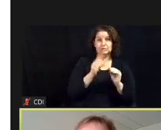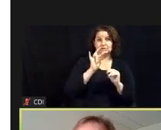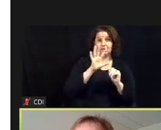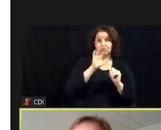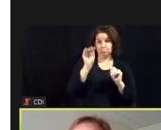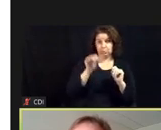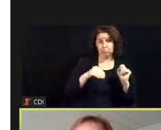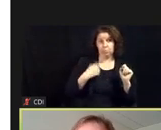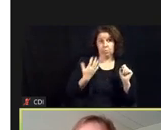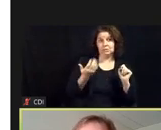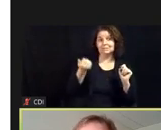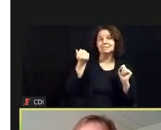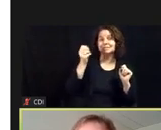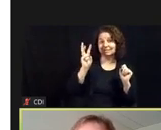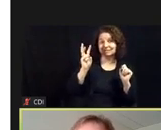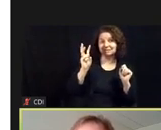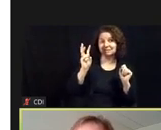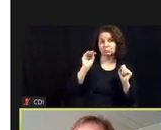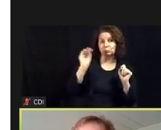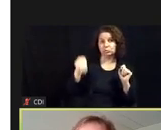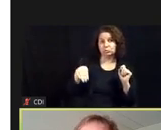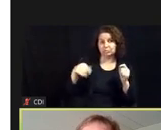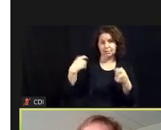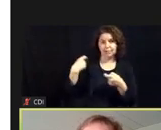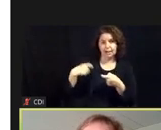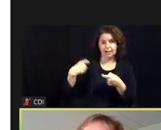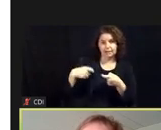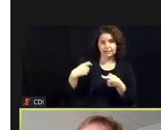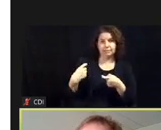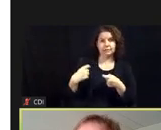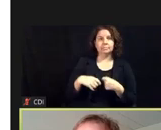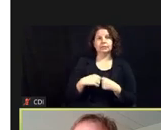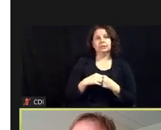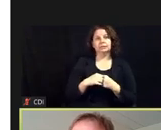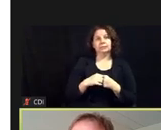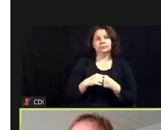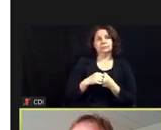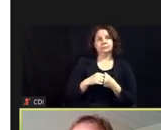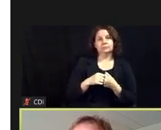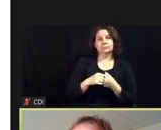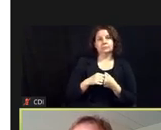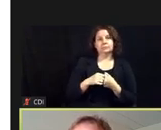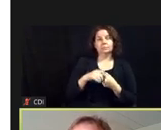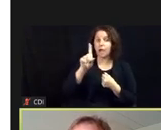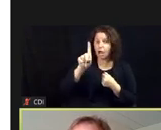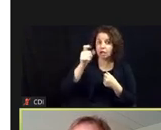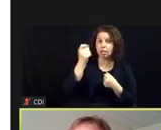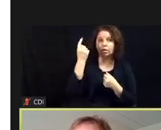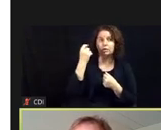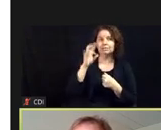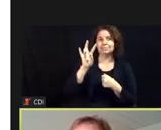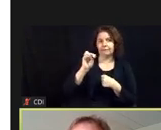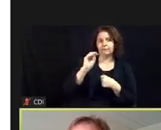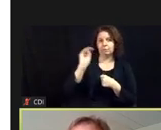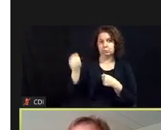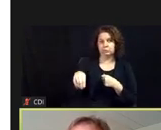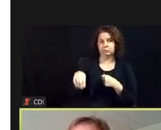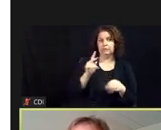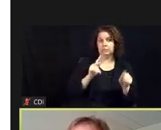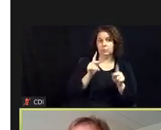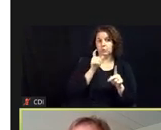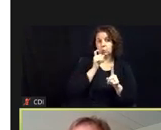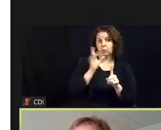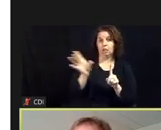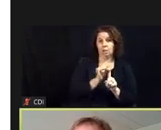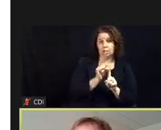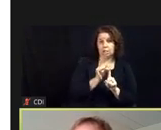who identify as Hispanic or Latino, and yet 70% of the cases are among people who are in our Latinx